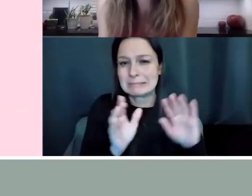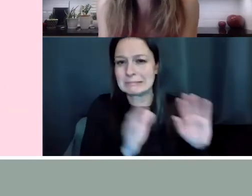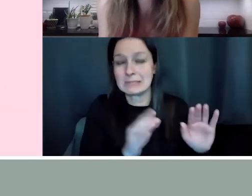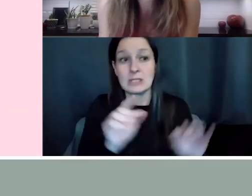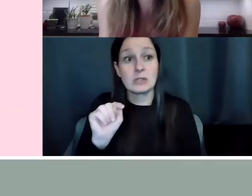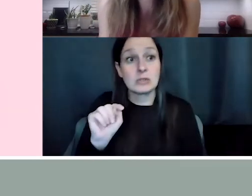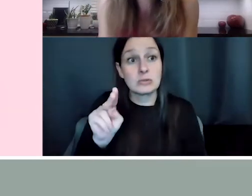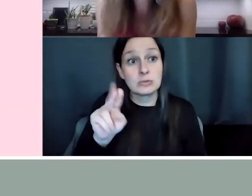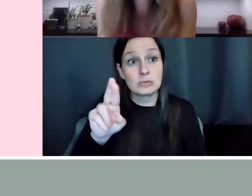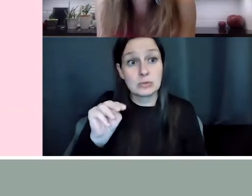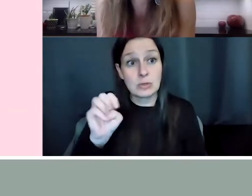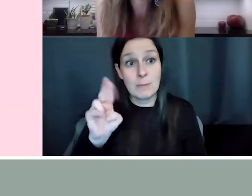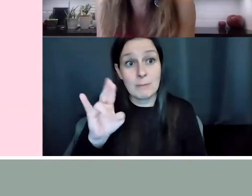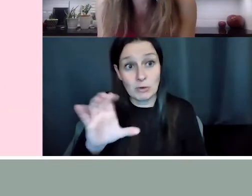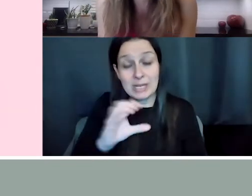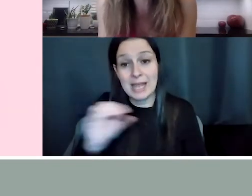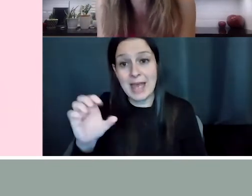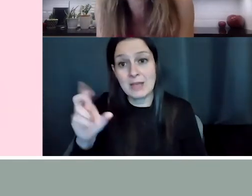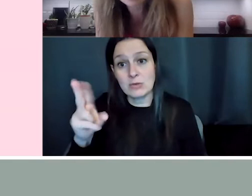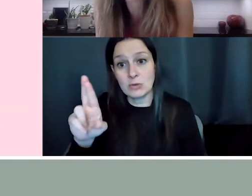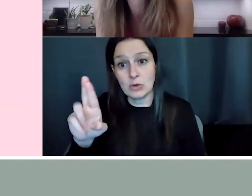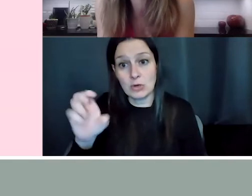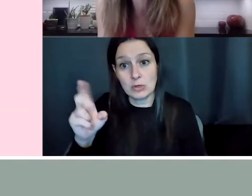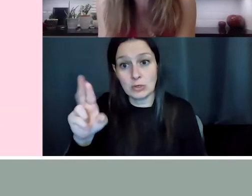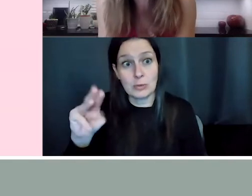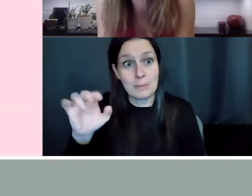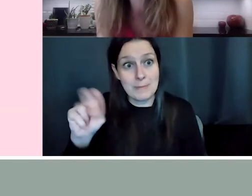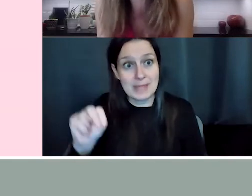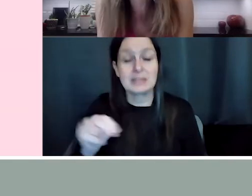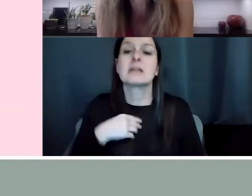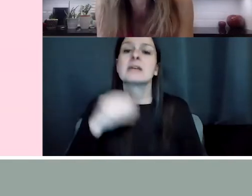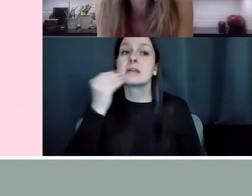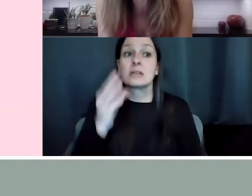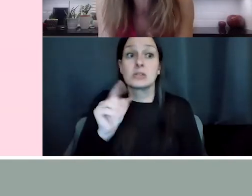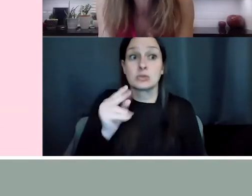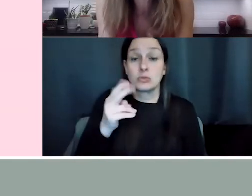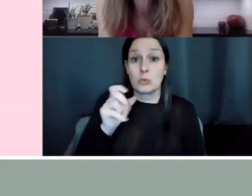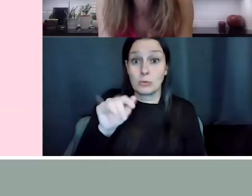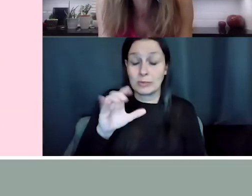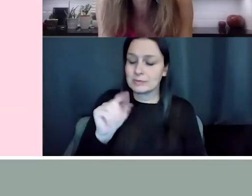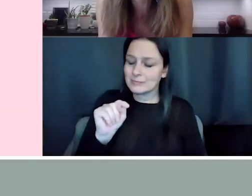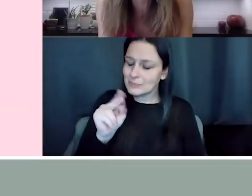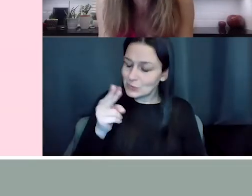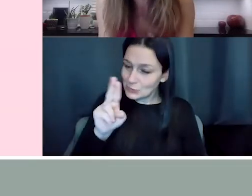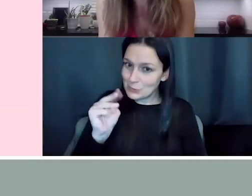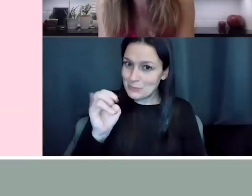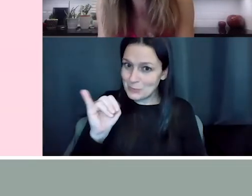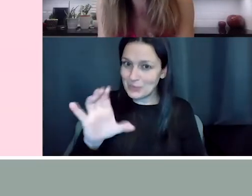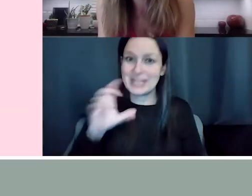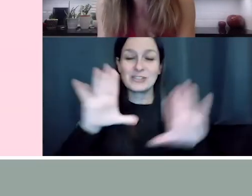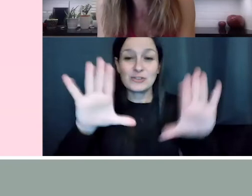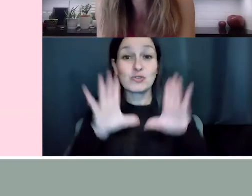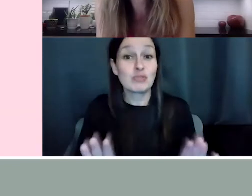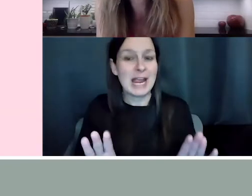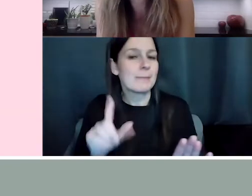Turmeric and curcumin. So turmeric is great. It is an antioxidant. So don't take it as a supplement if you're on certain kinds of drugs.